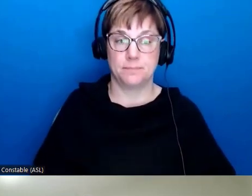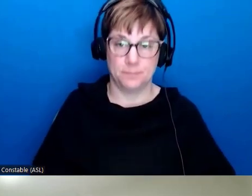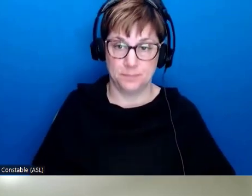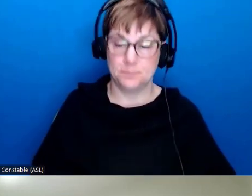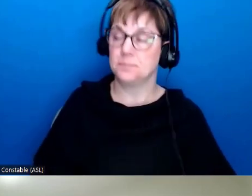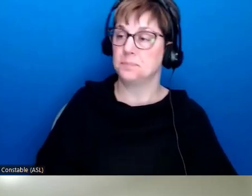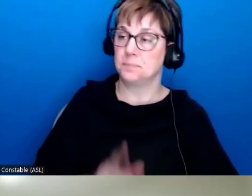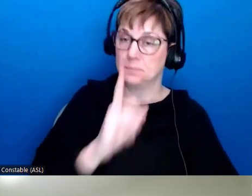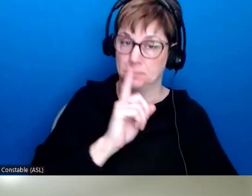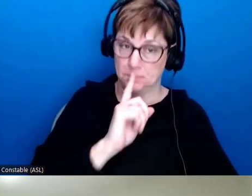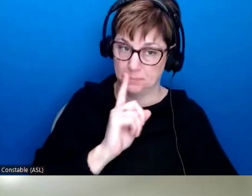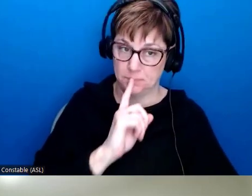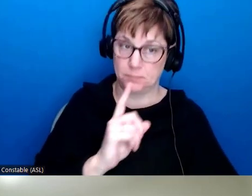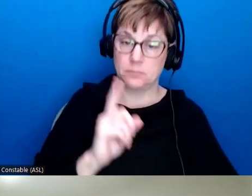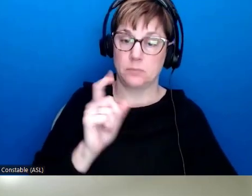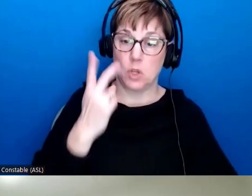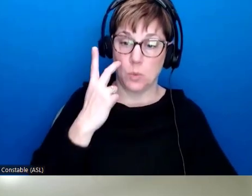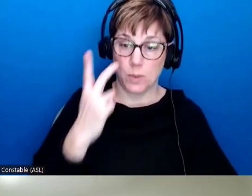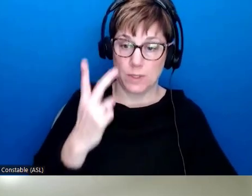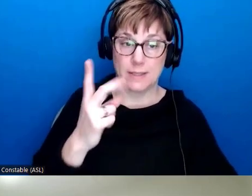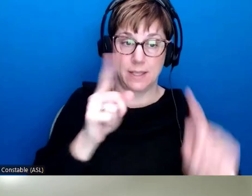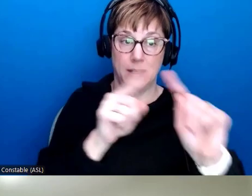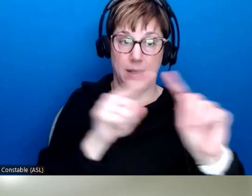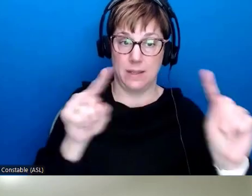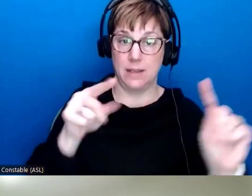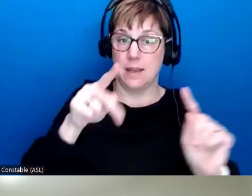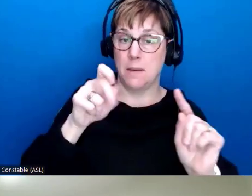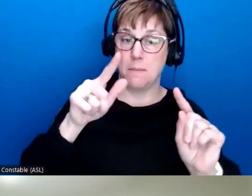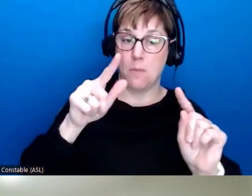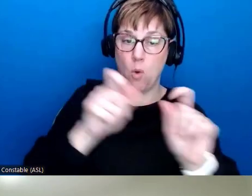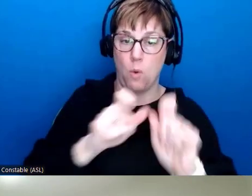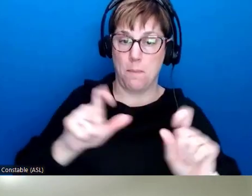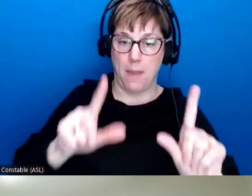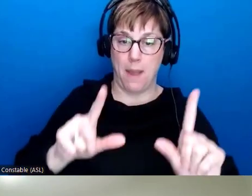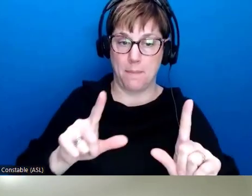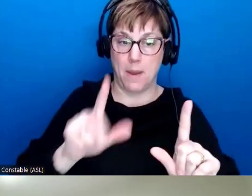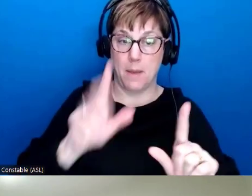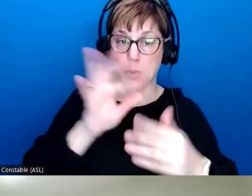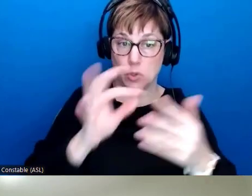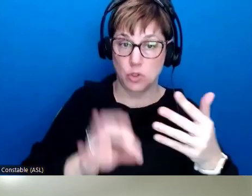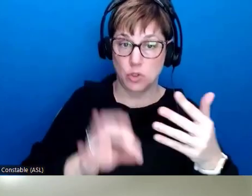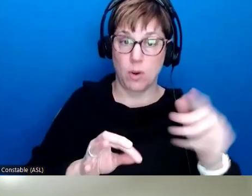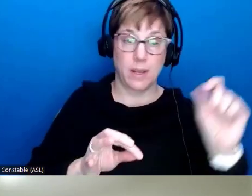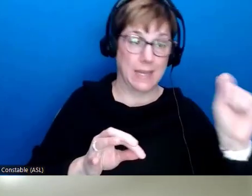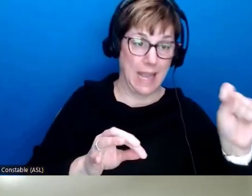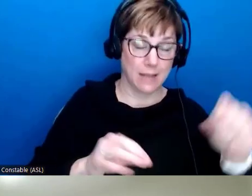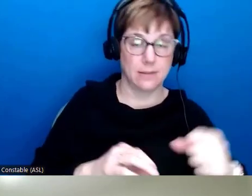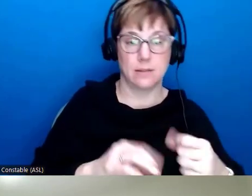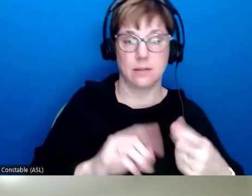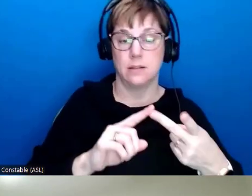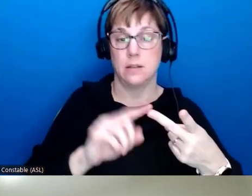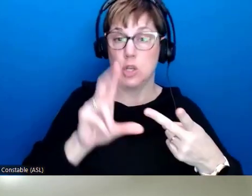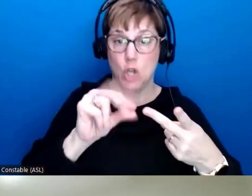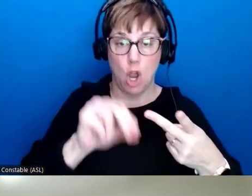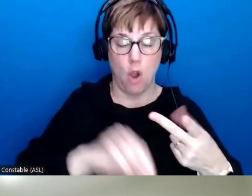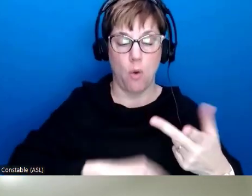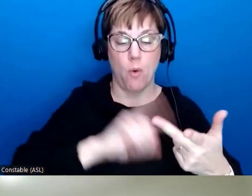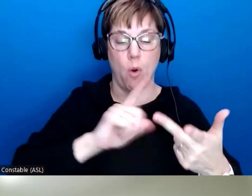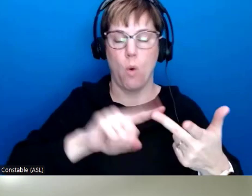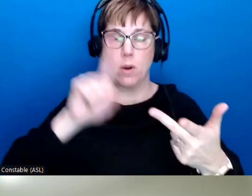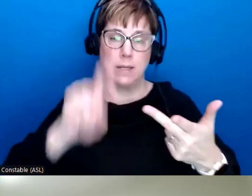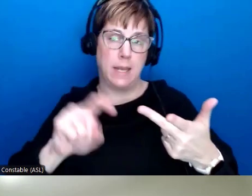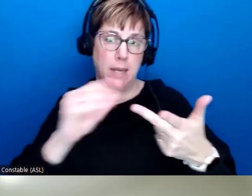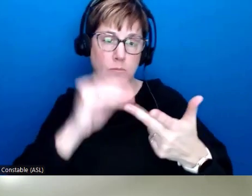Sure. So you will see on your screen a poll pop up, and your choices will be yes, no, or need more information.